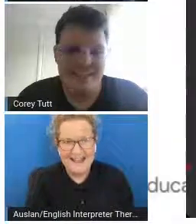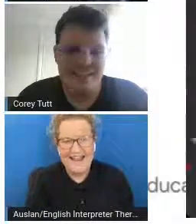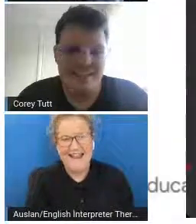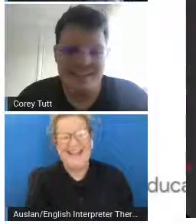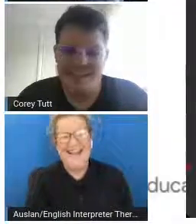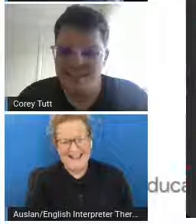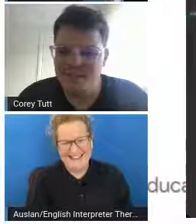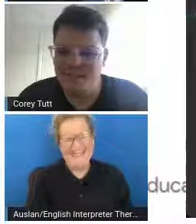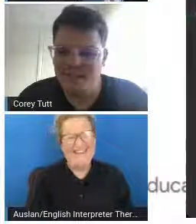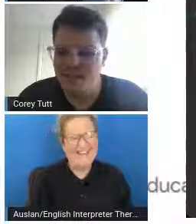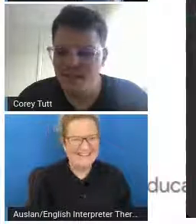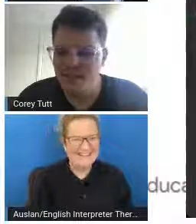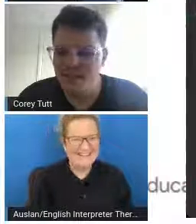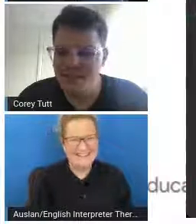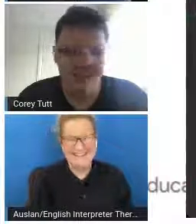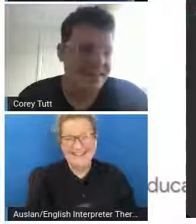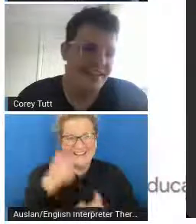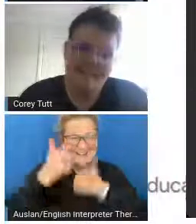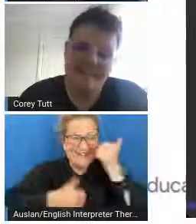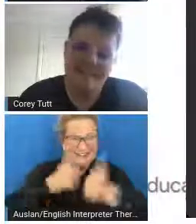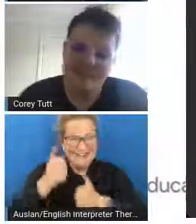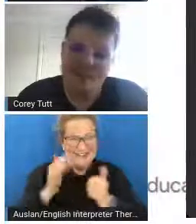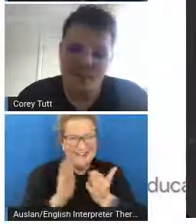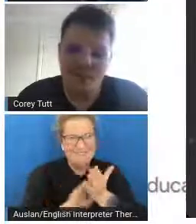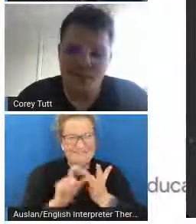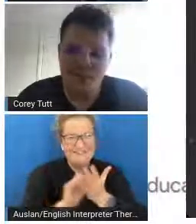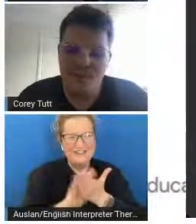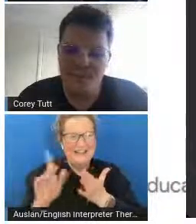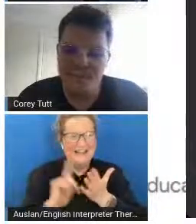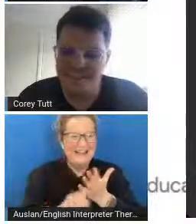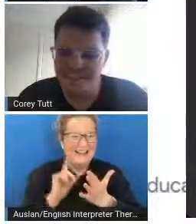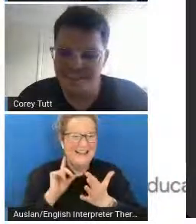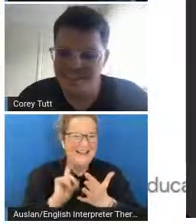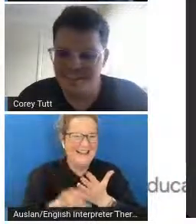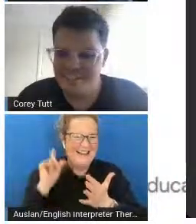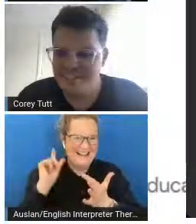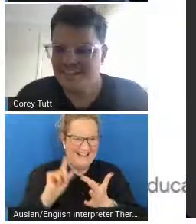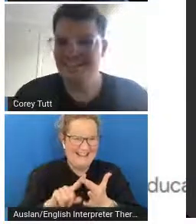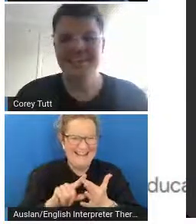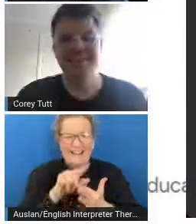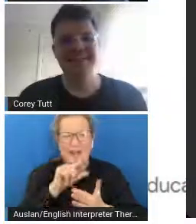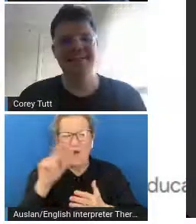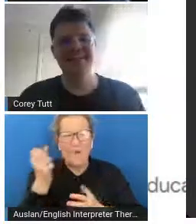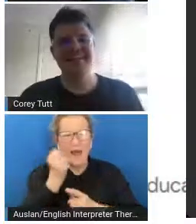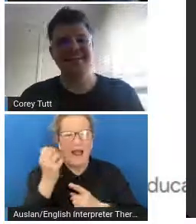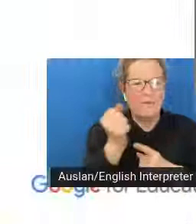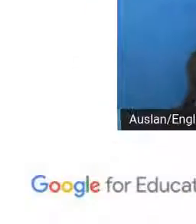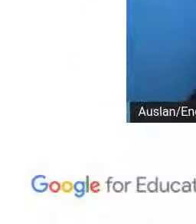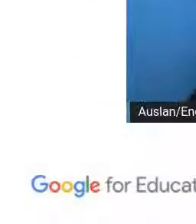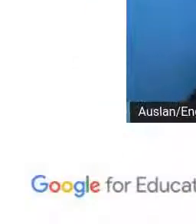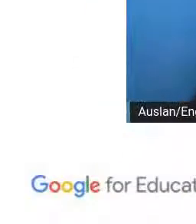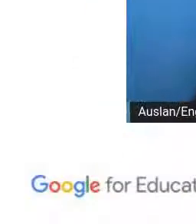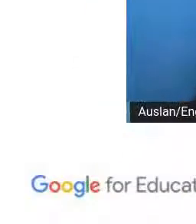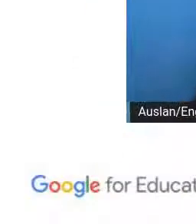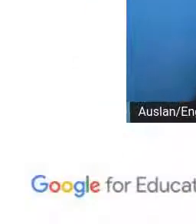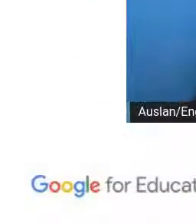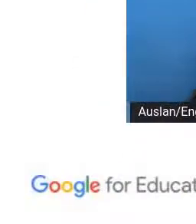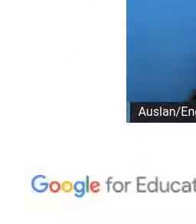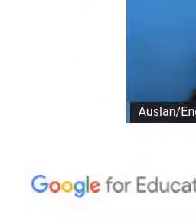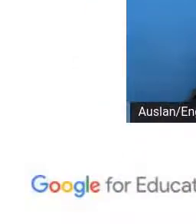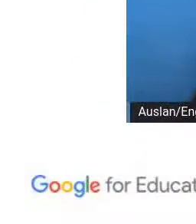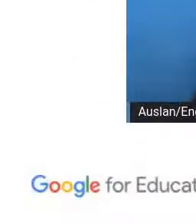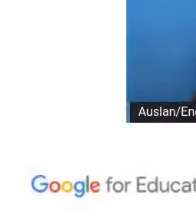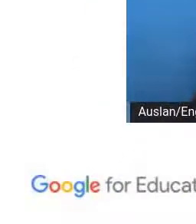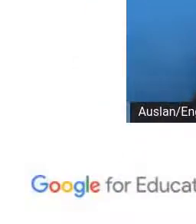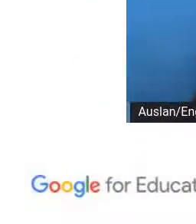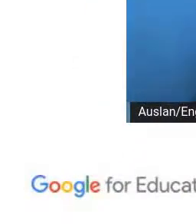Congratulations, Michelle. Congratulations. Winner, chicken dinner. Hey, we've hit 5:30. I know often